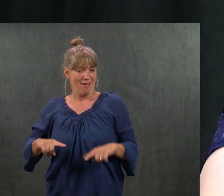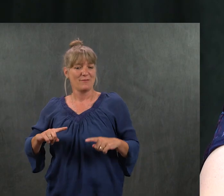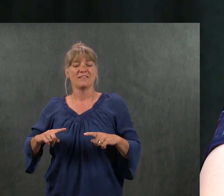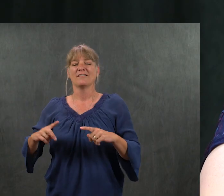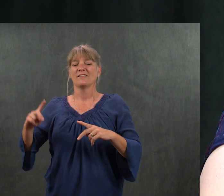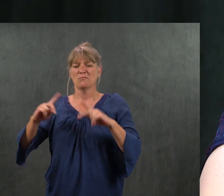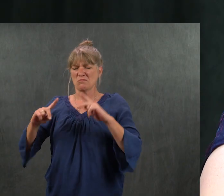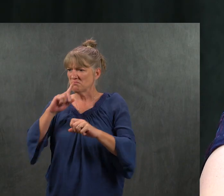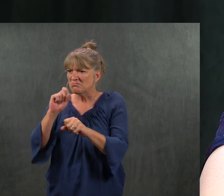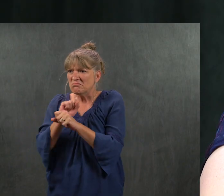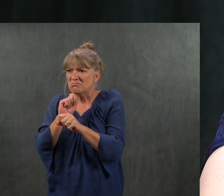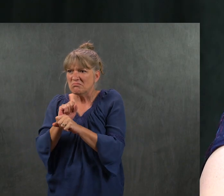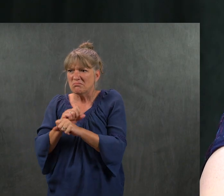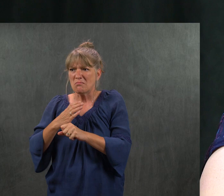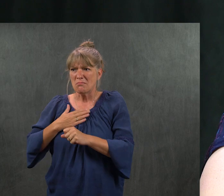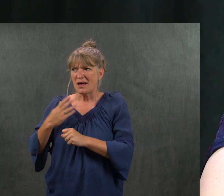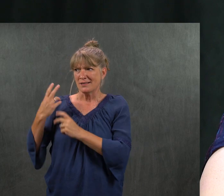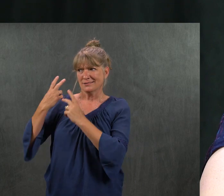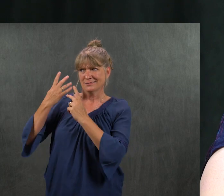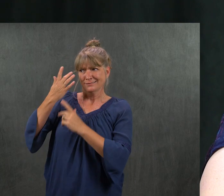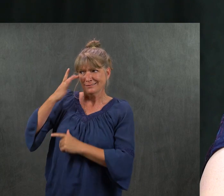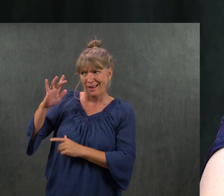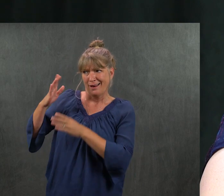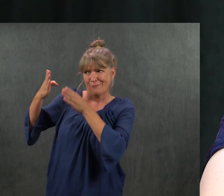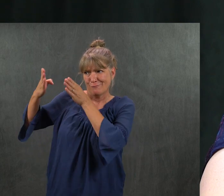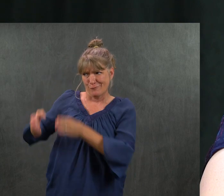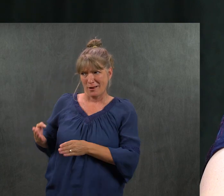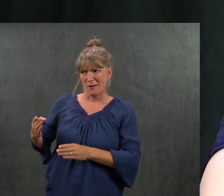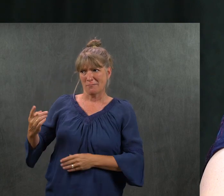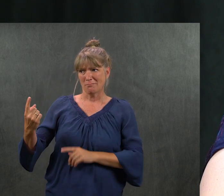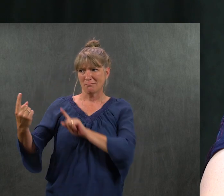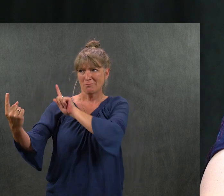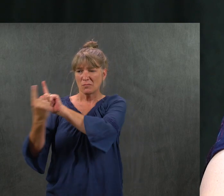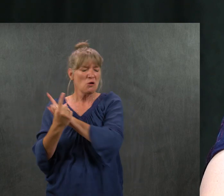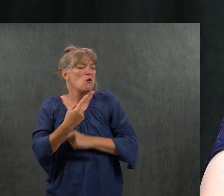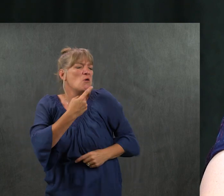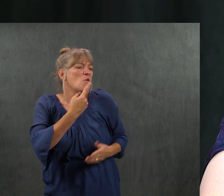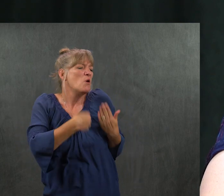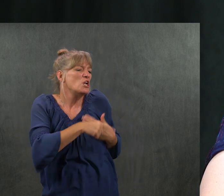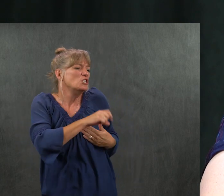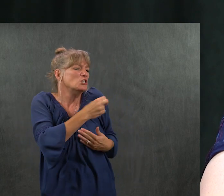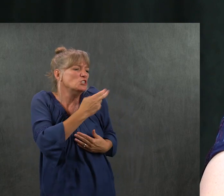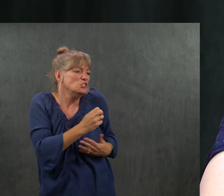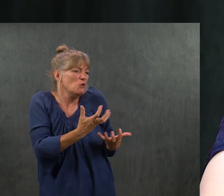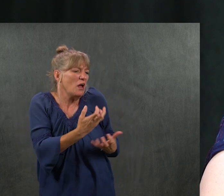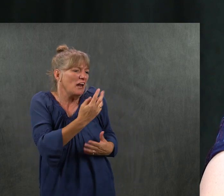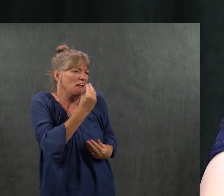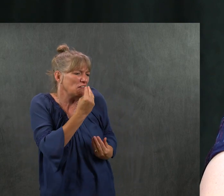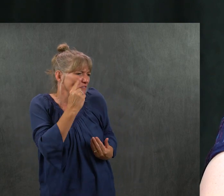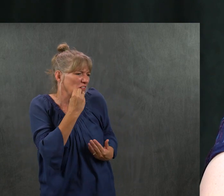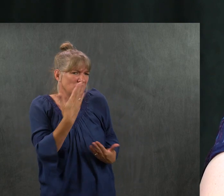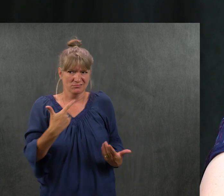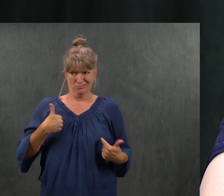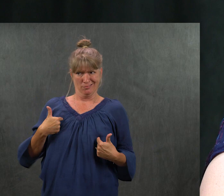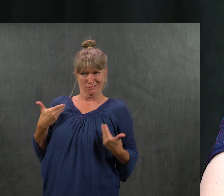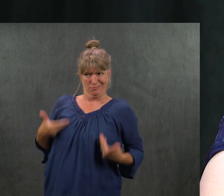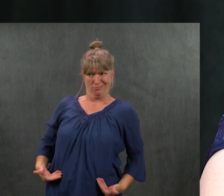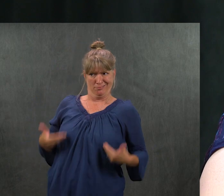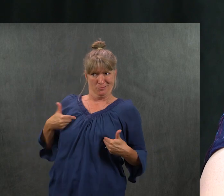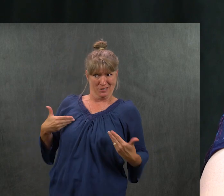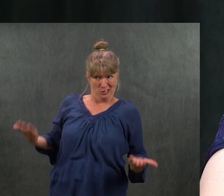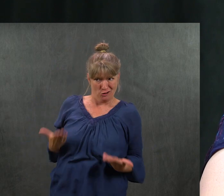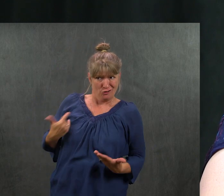people, literally talk to my sighted counterpart, my sighted friends I've been with. Well, what does she want to eat for lunch? I'm like, I'm right